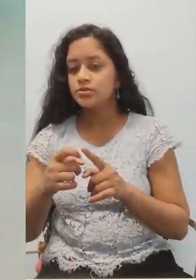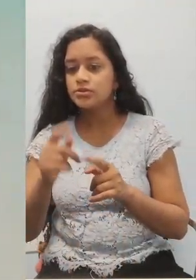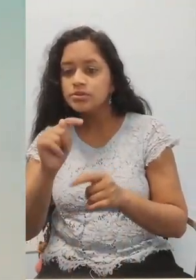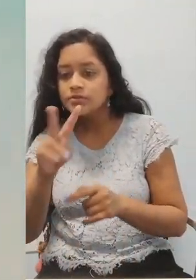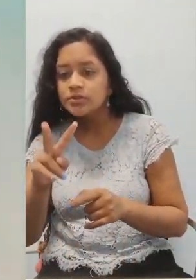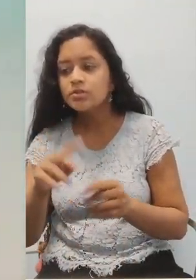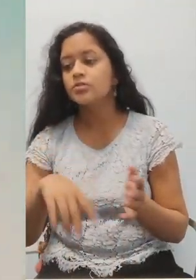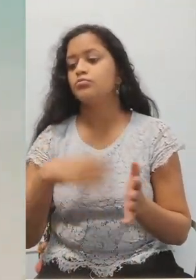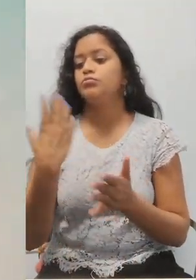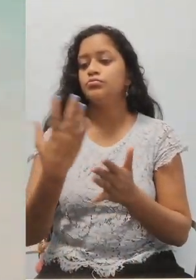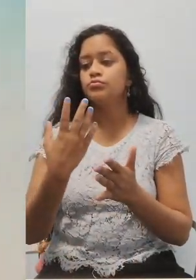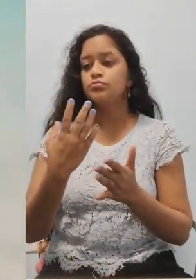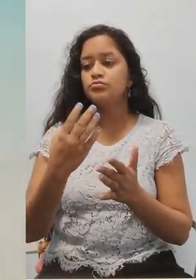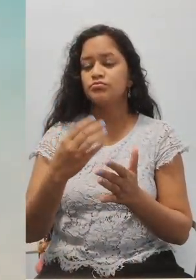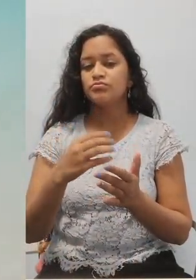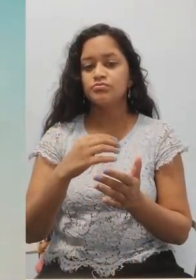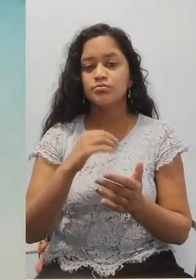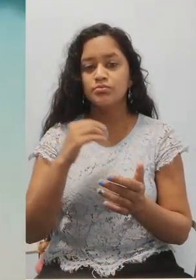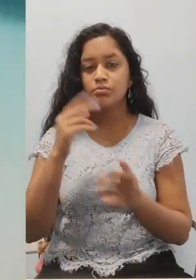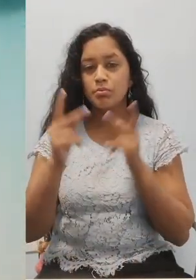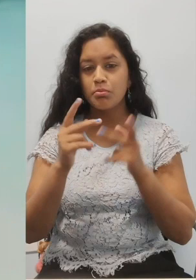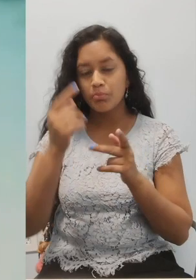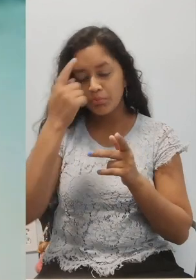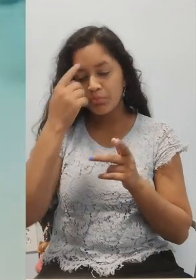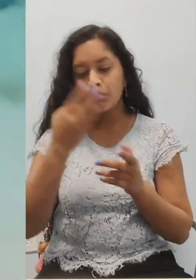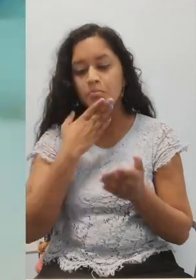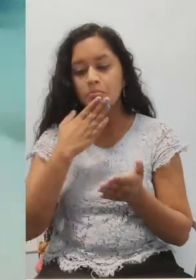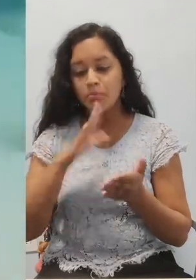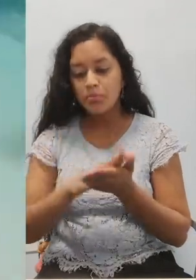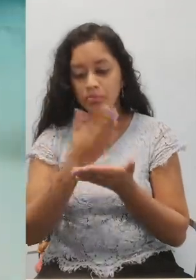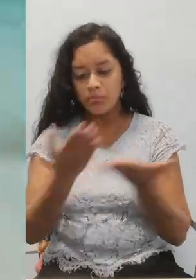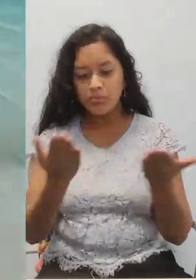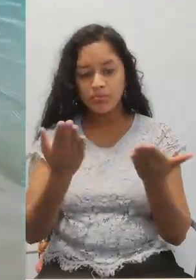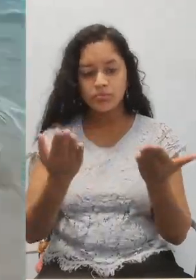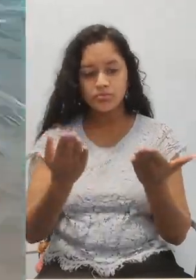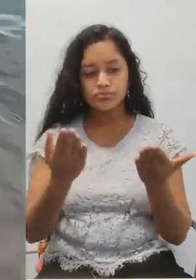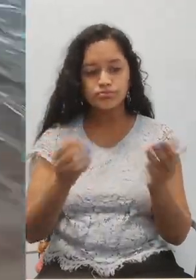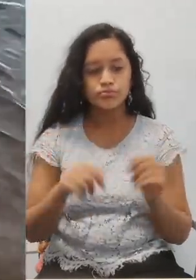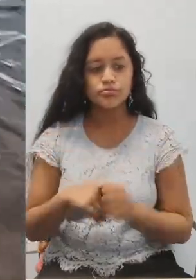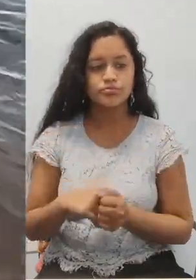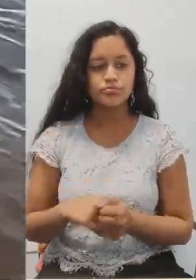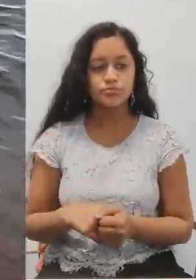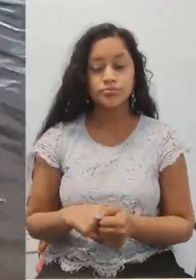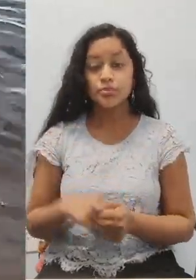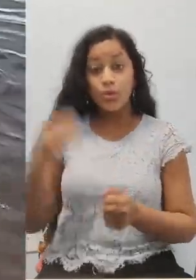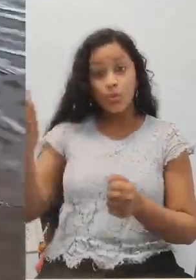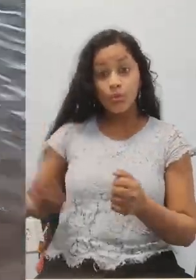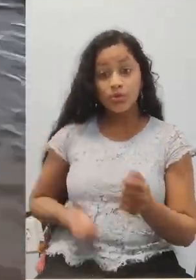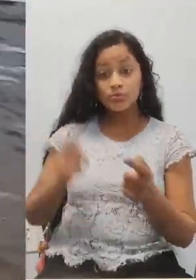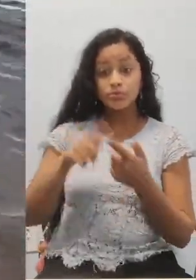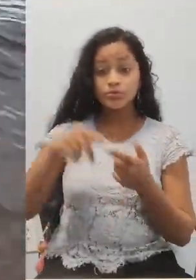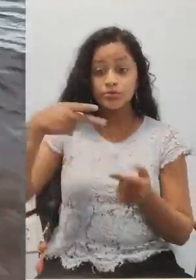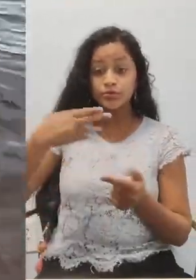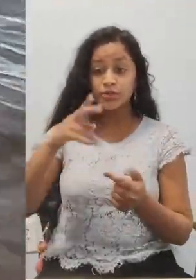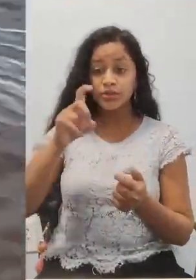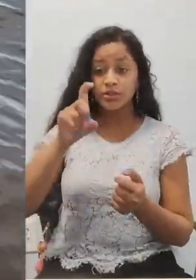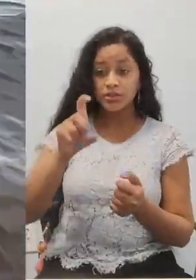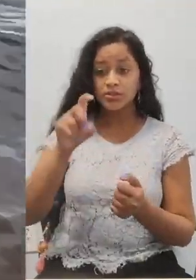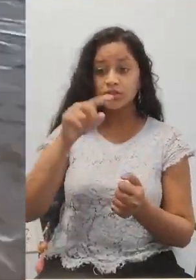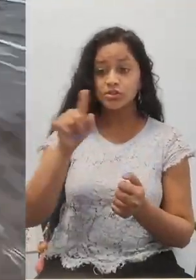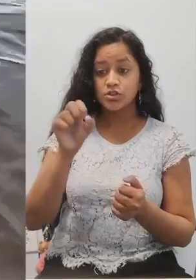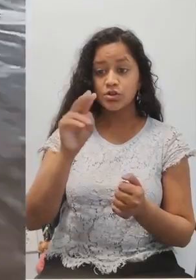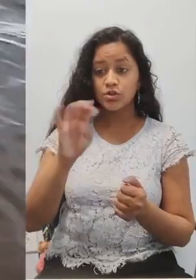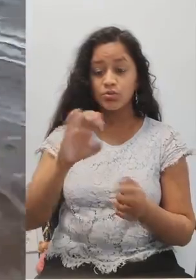bad reputation, but they play a major part of our underwater ecosystem. Welcome to the Phoenix Zone and all things